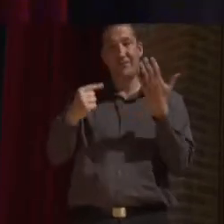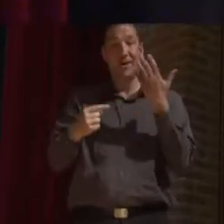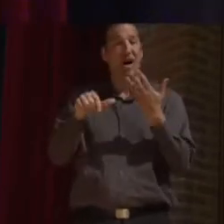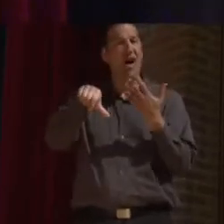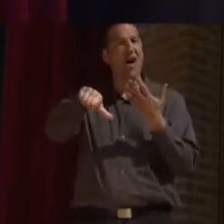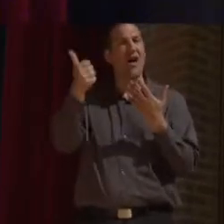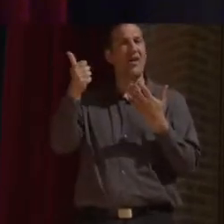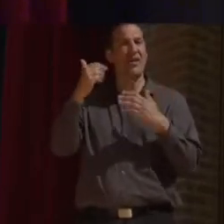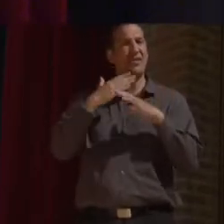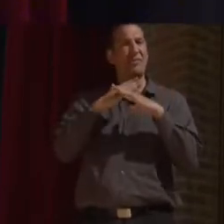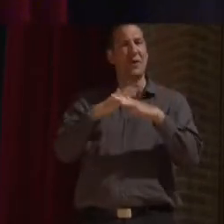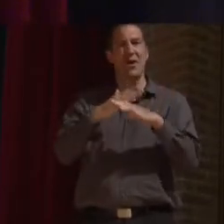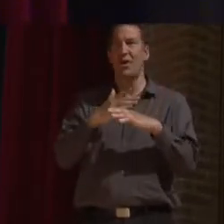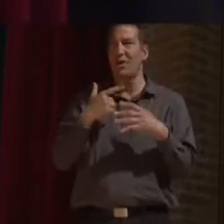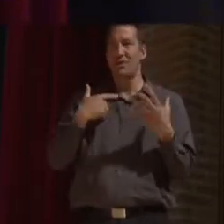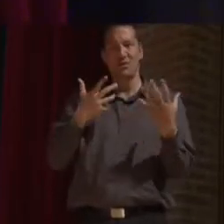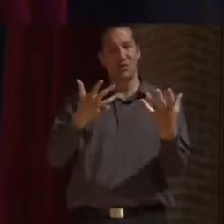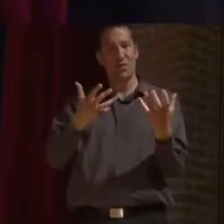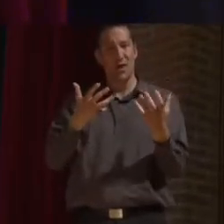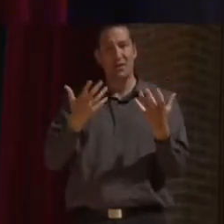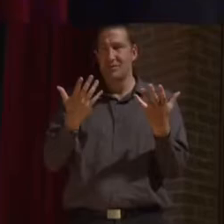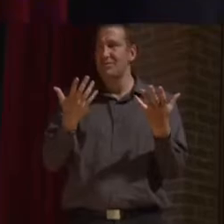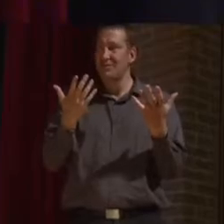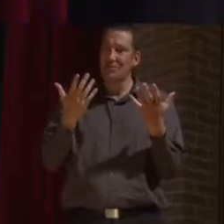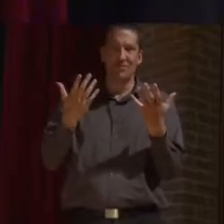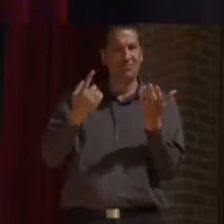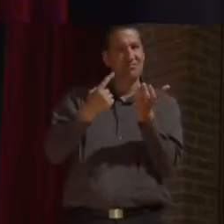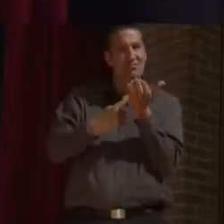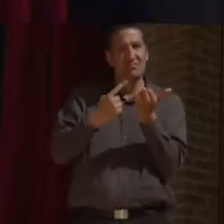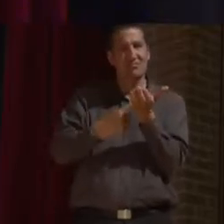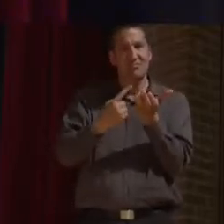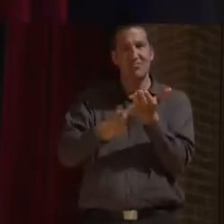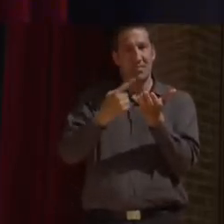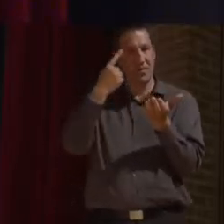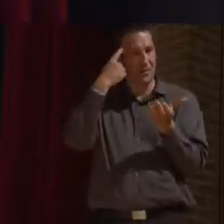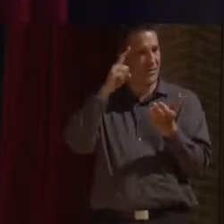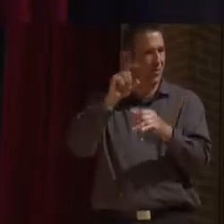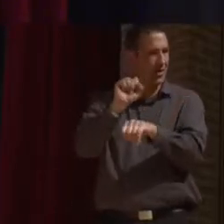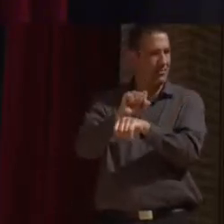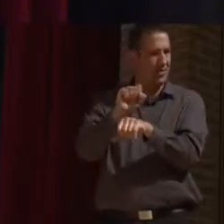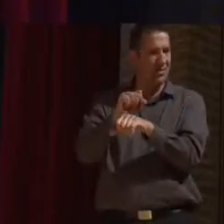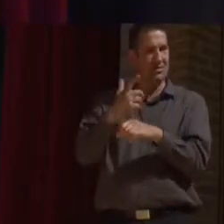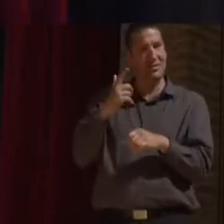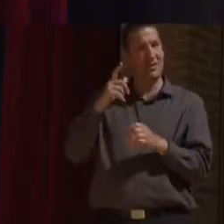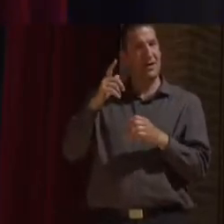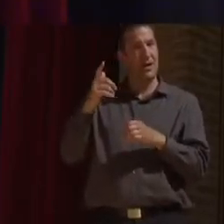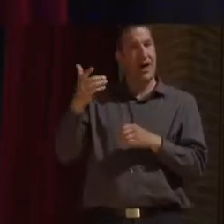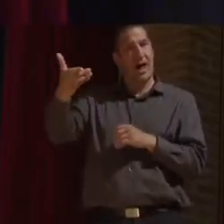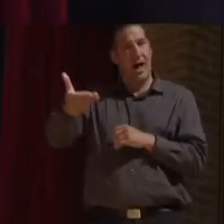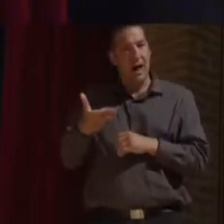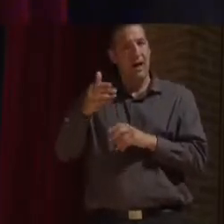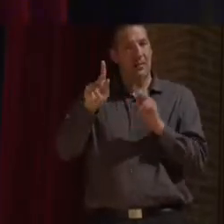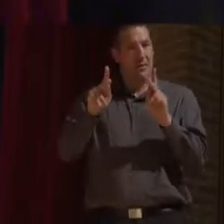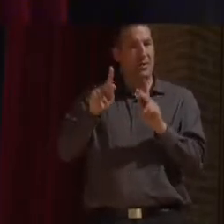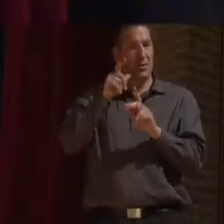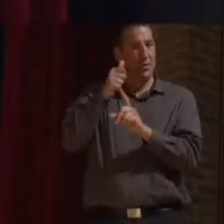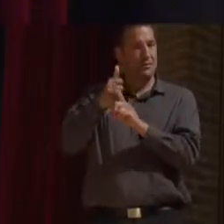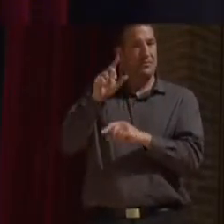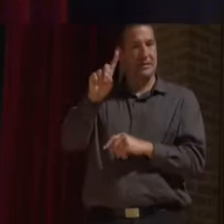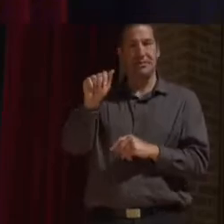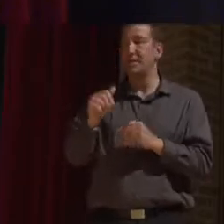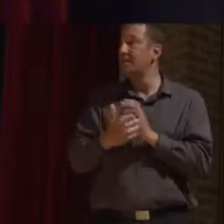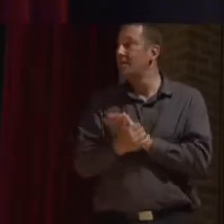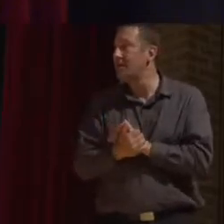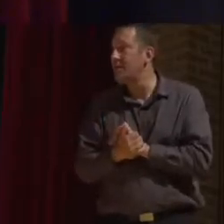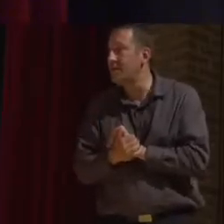that, that we want to talk about for employing individuals with disabilities? I'd like to add.